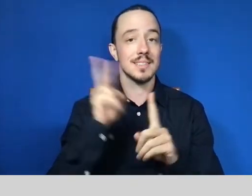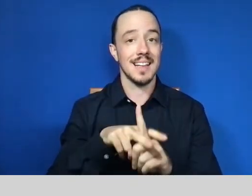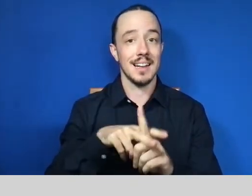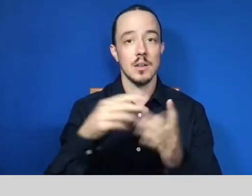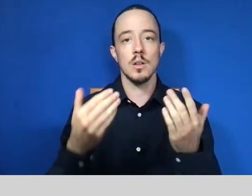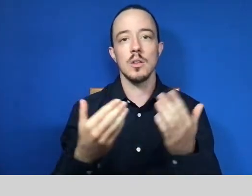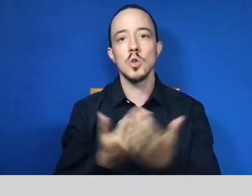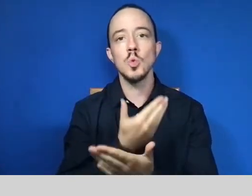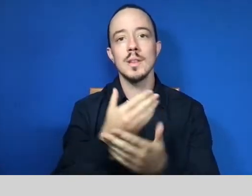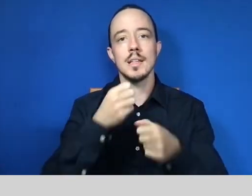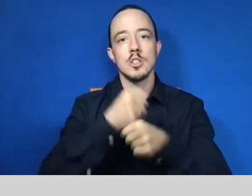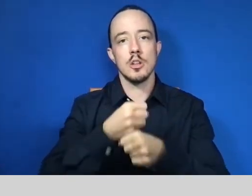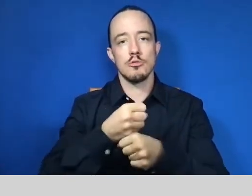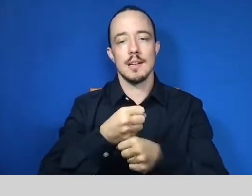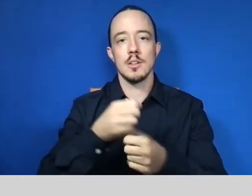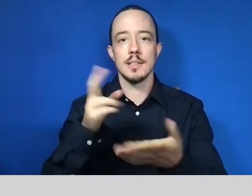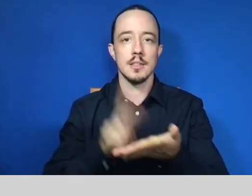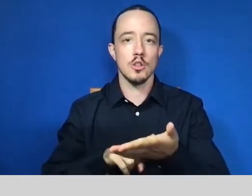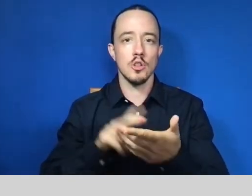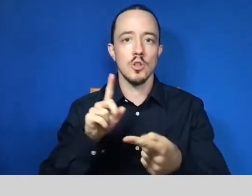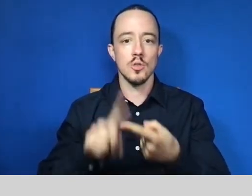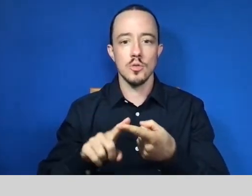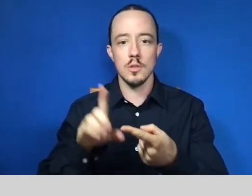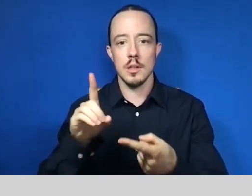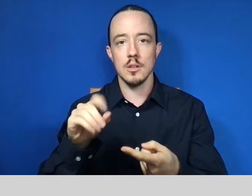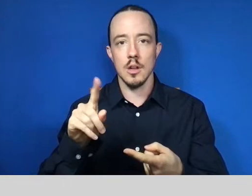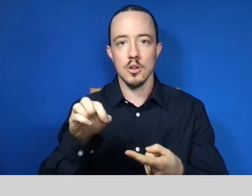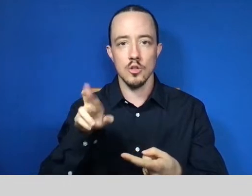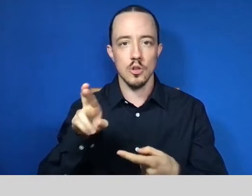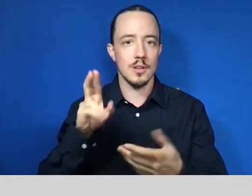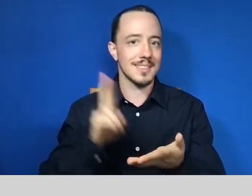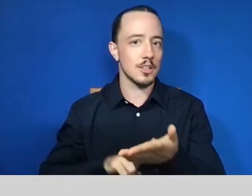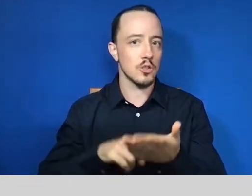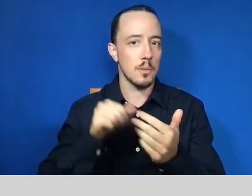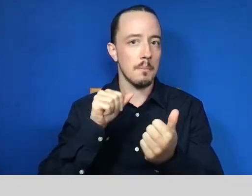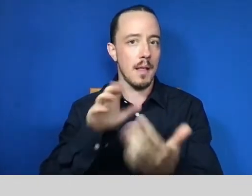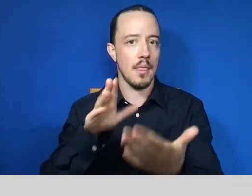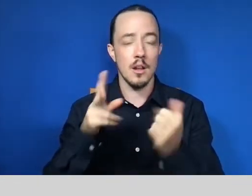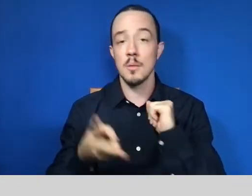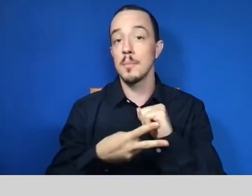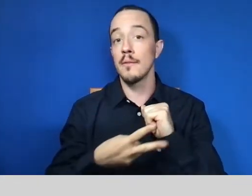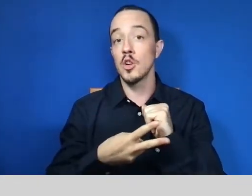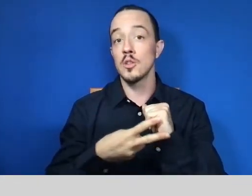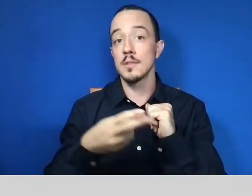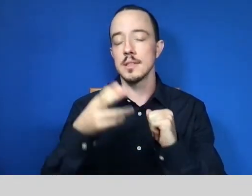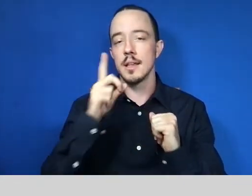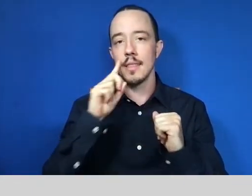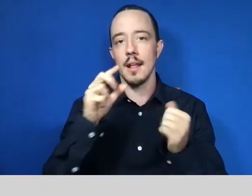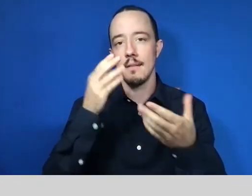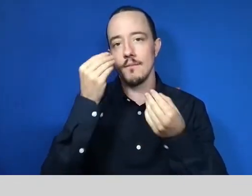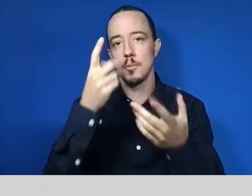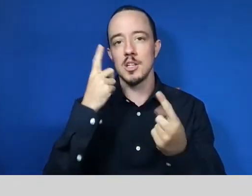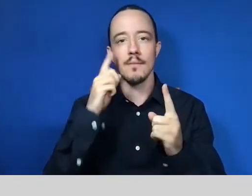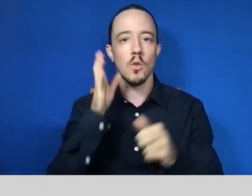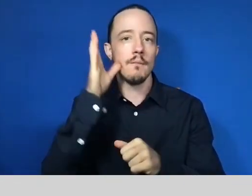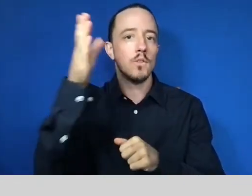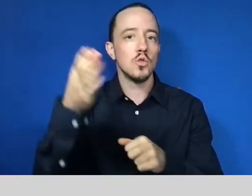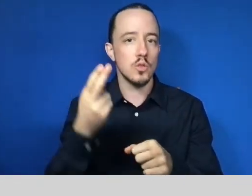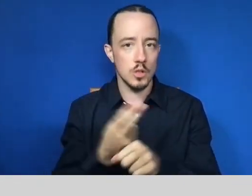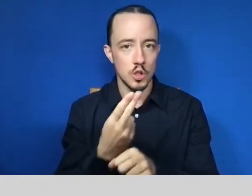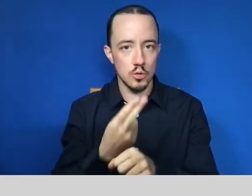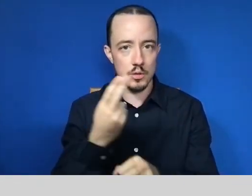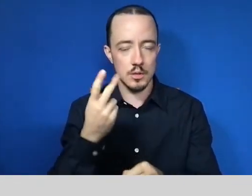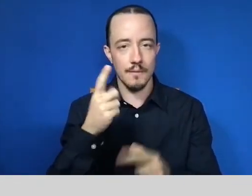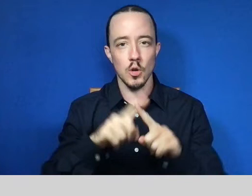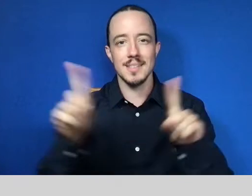the newly generated signature to the dunder signature method, which preserves the signature information for future